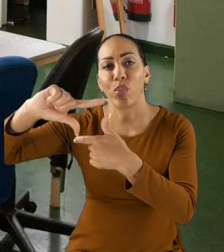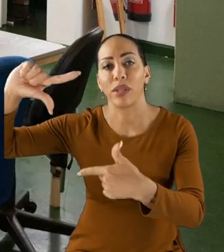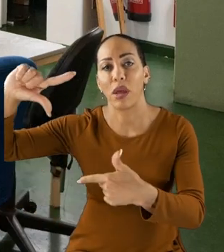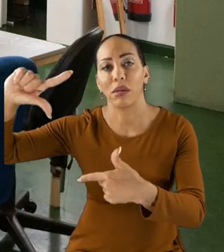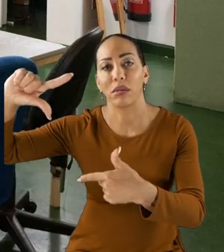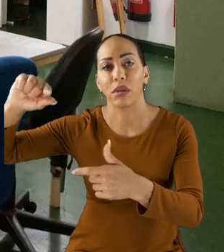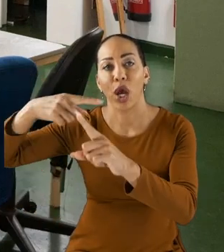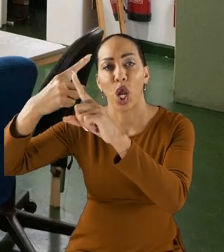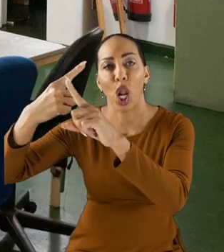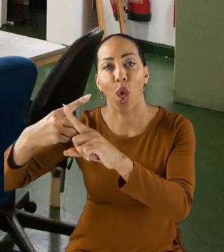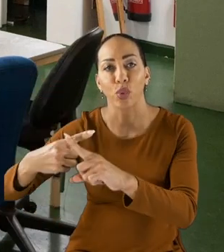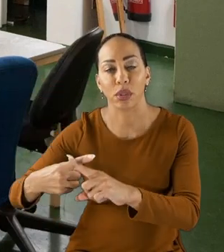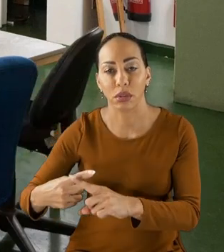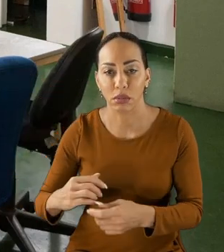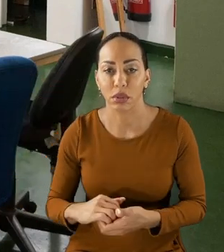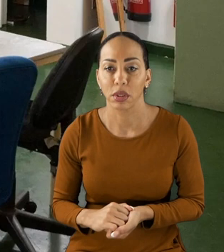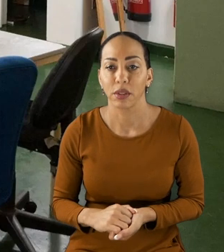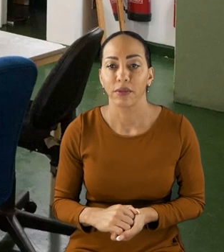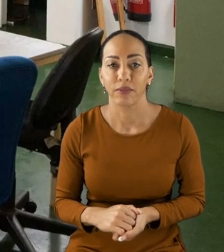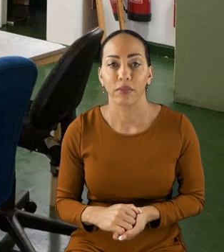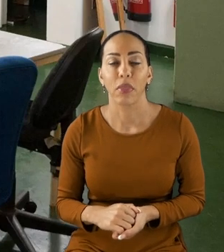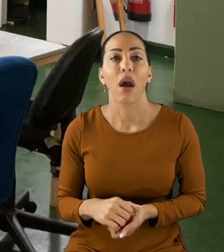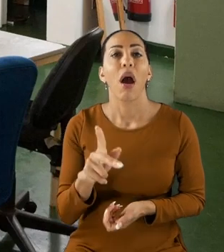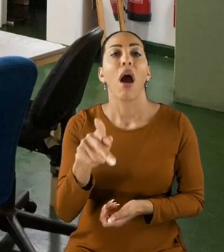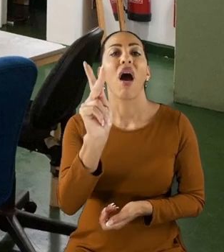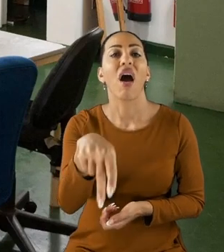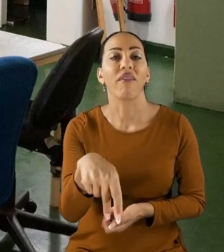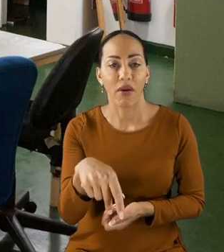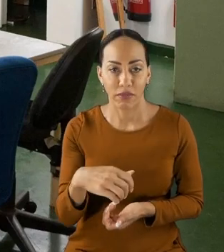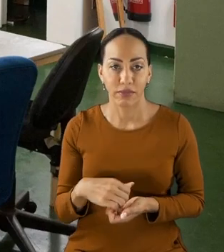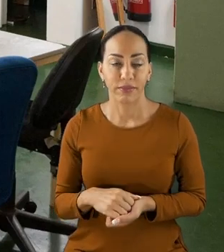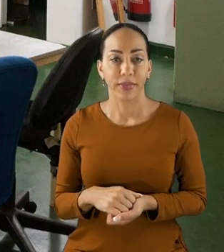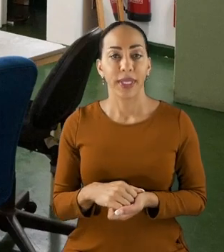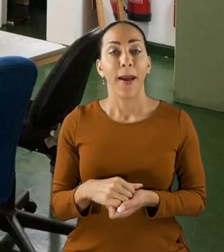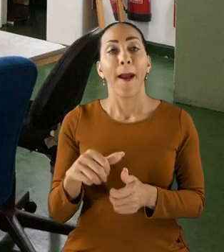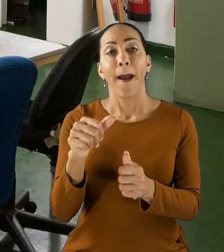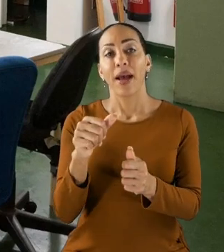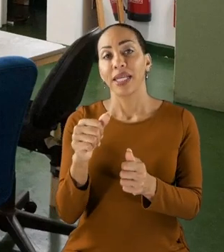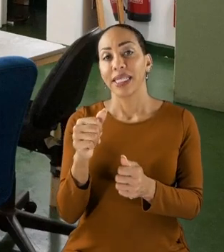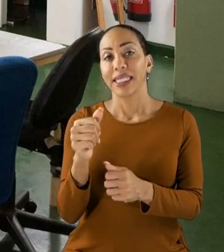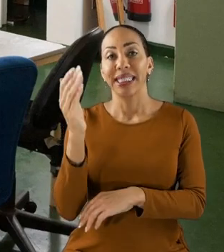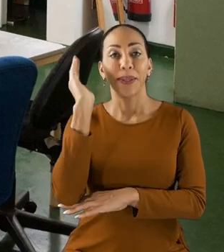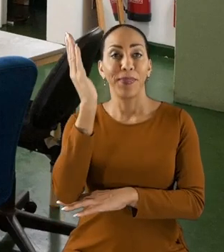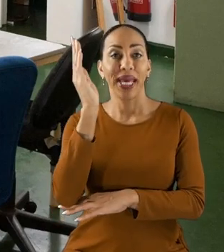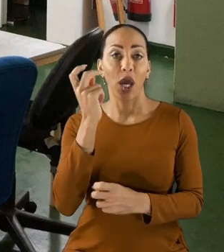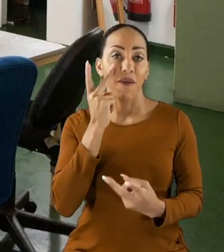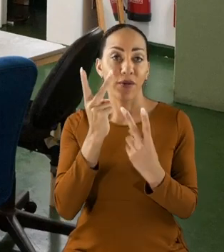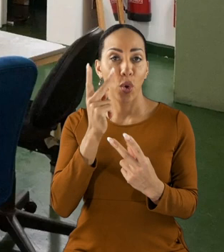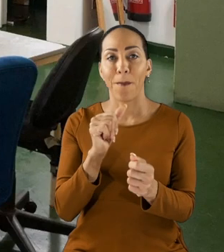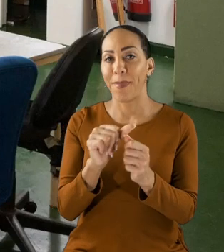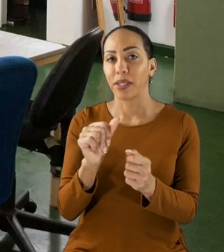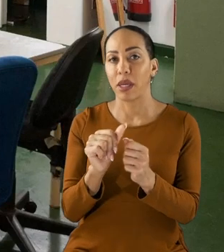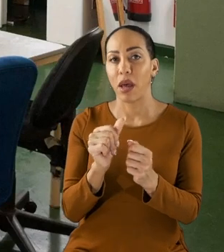side. Paul, also, if you've got a view, that's done it. Then speaker view is better than gallery view. Oh, okay.